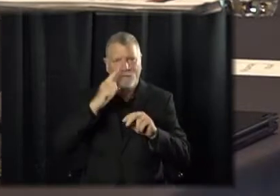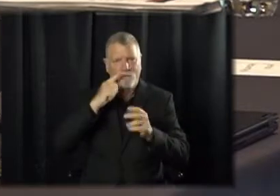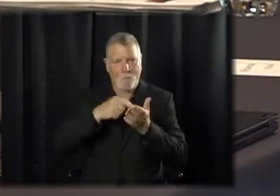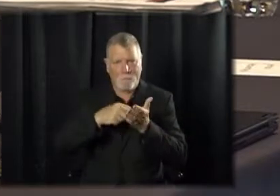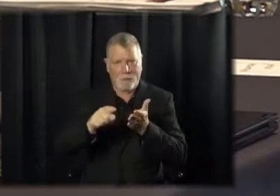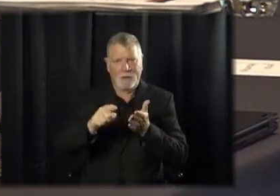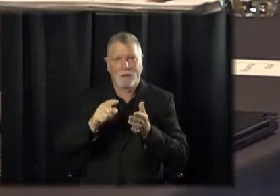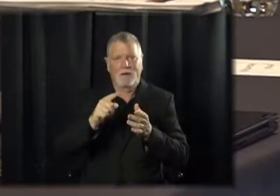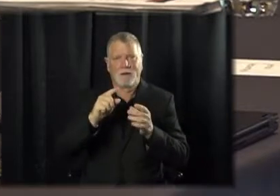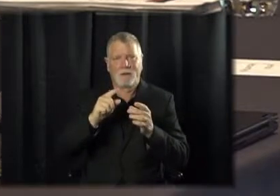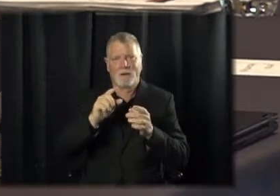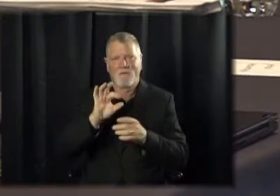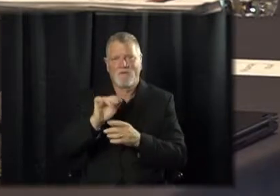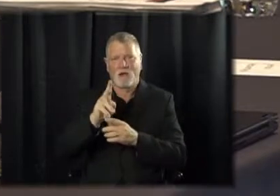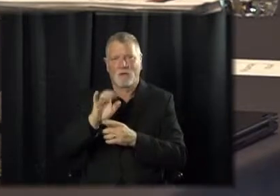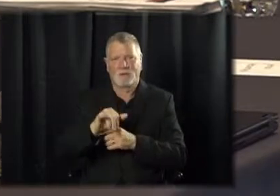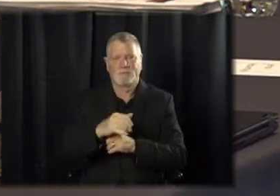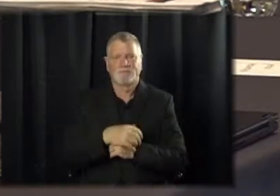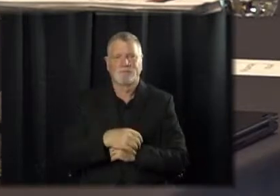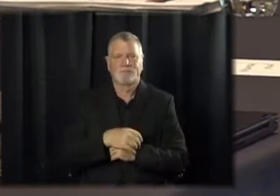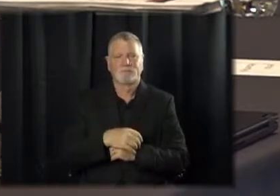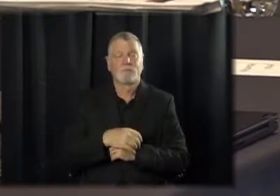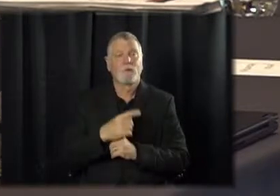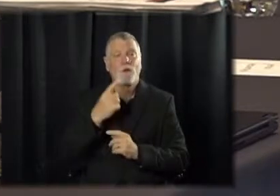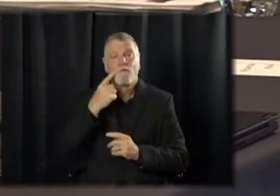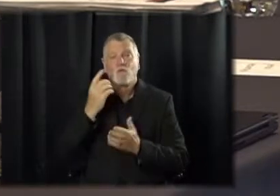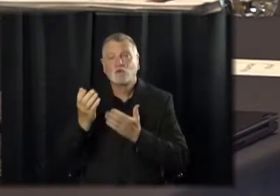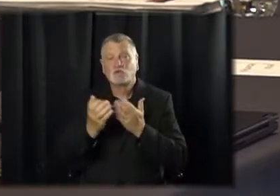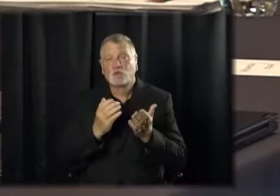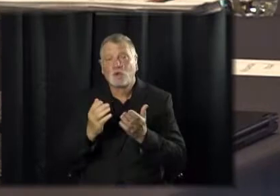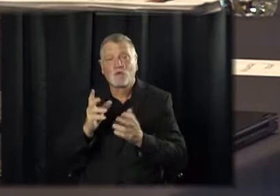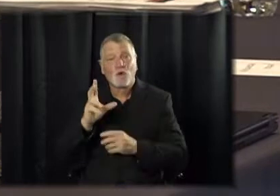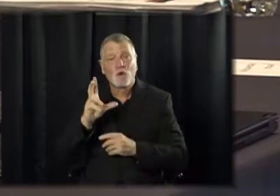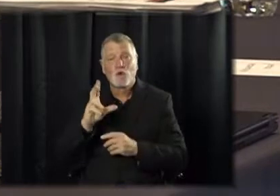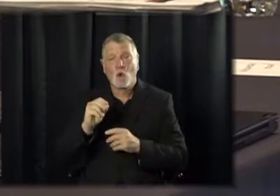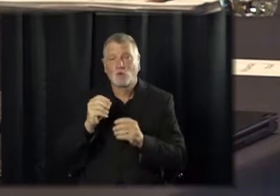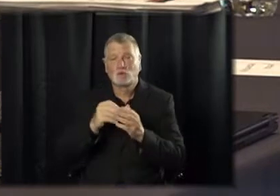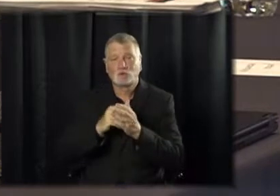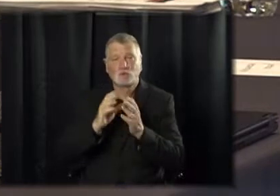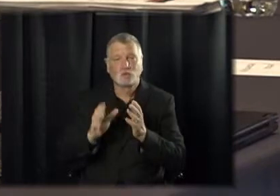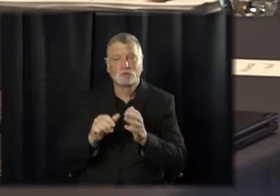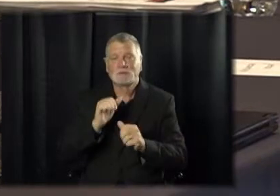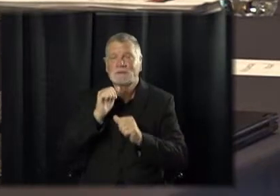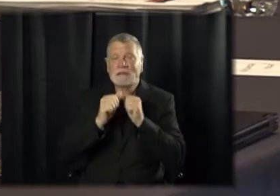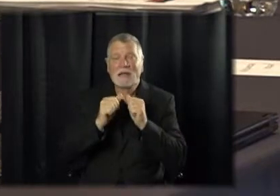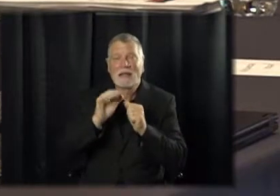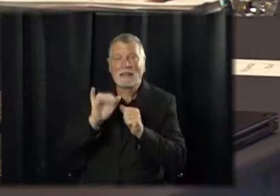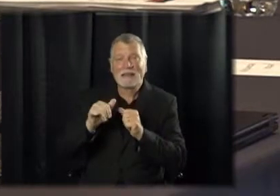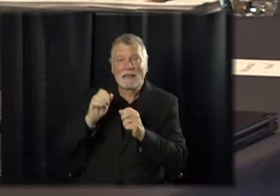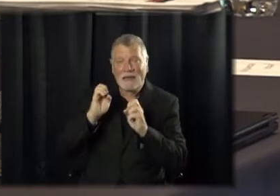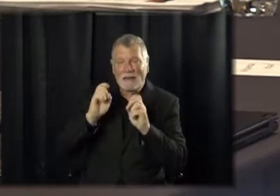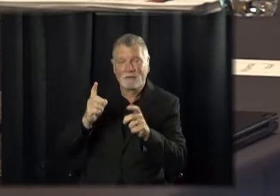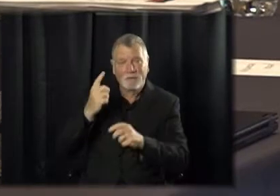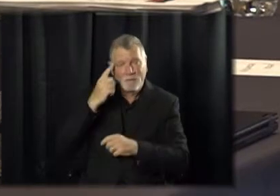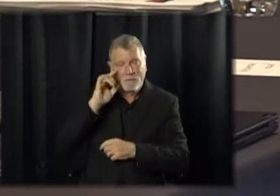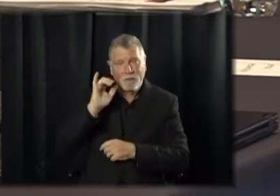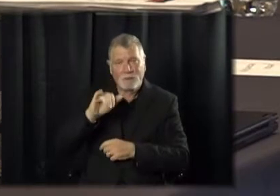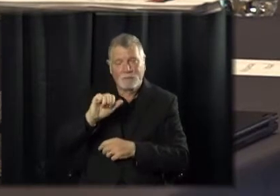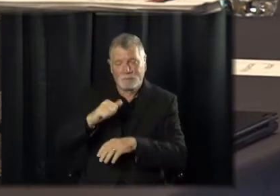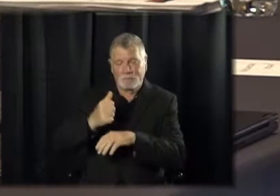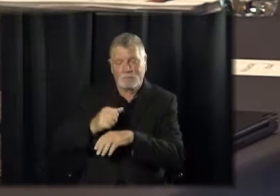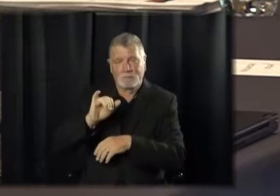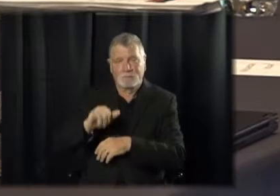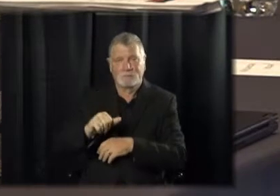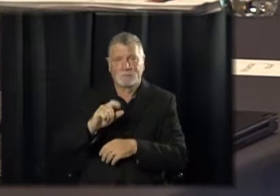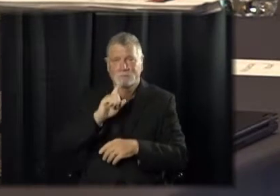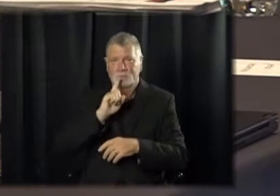payroll. No reduction in student services. No student should be denied an education and safeguards have been put in place